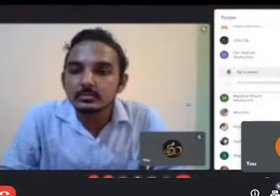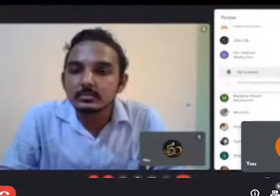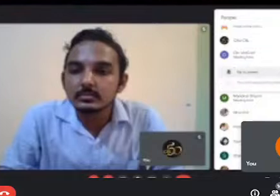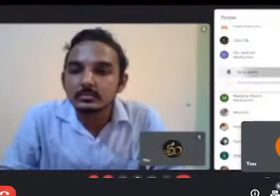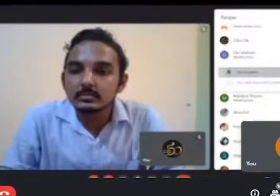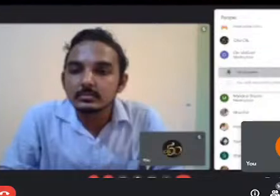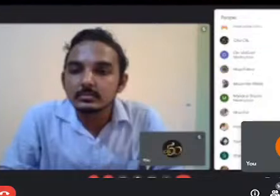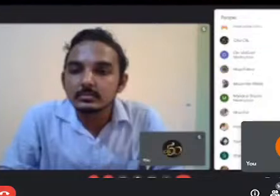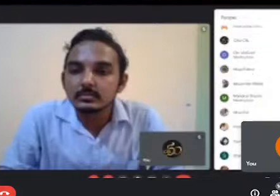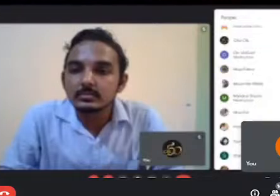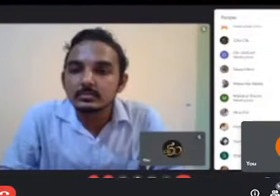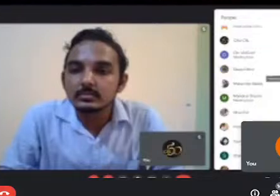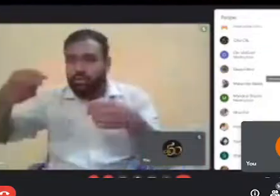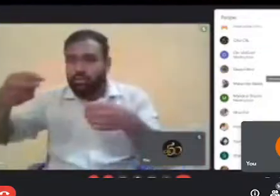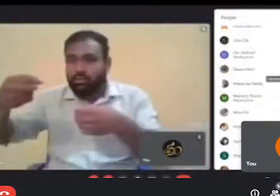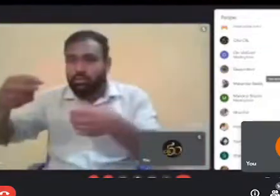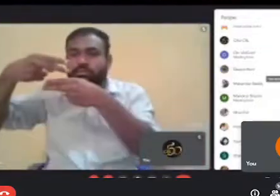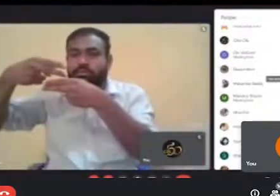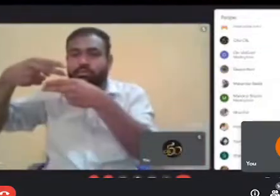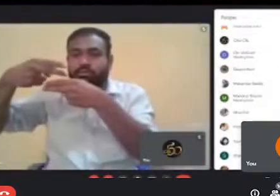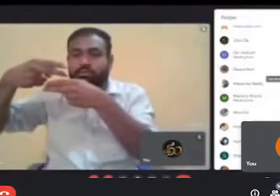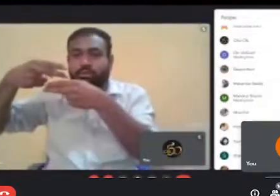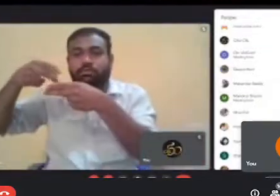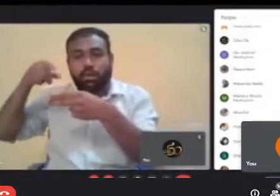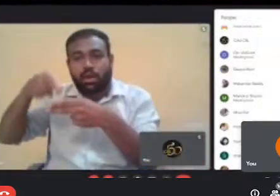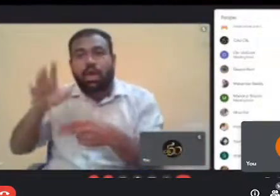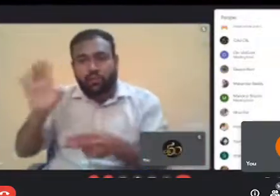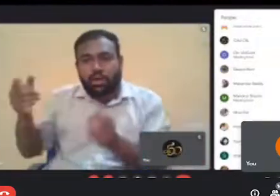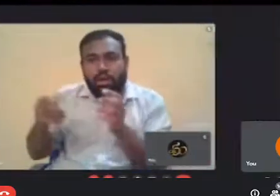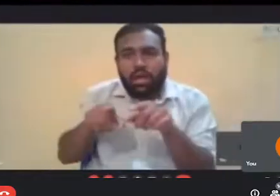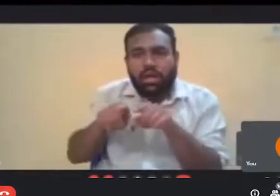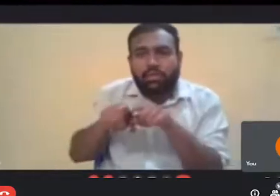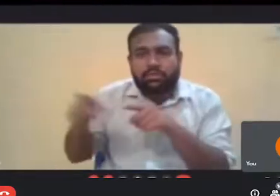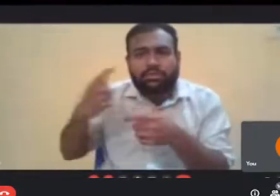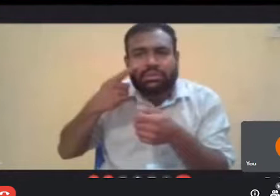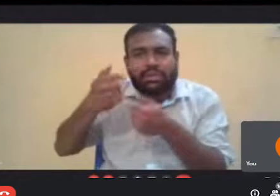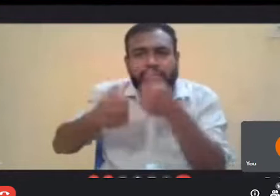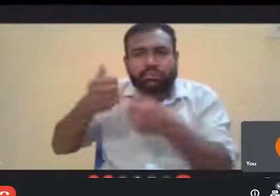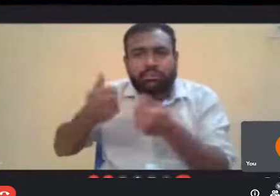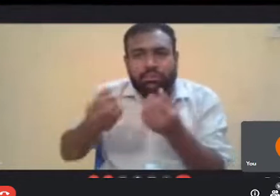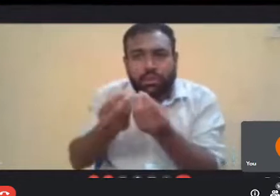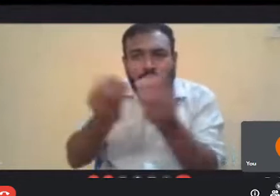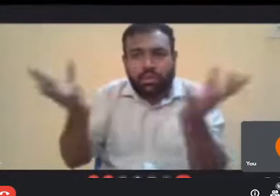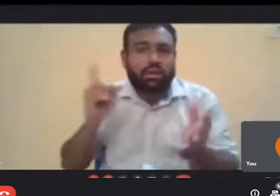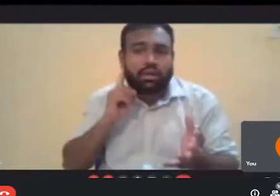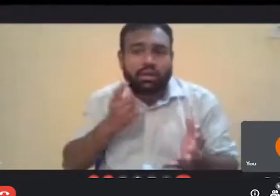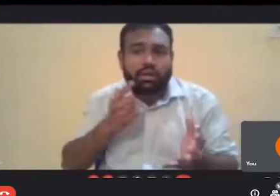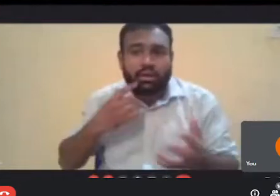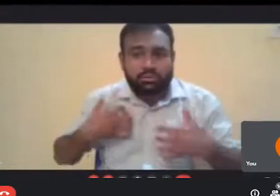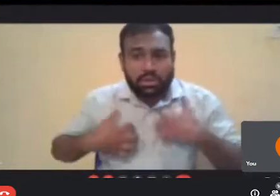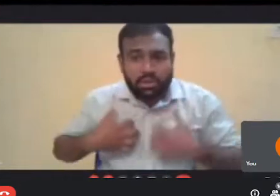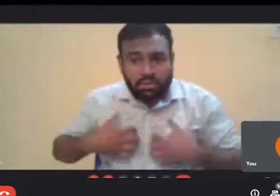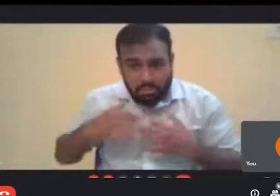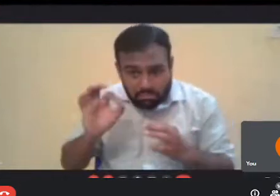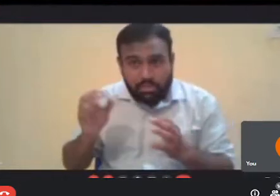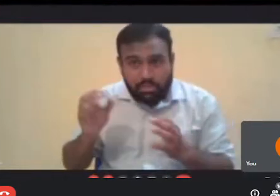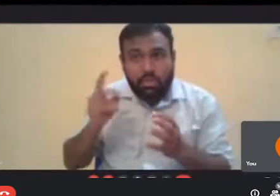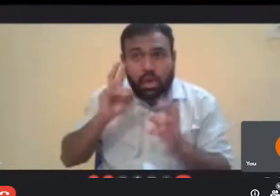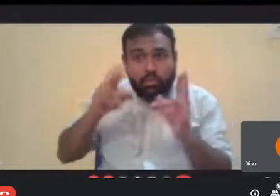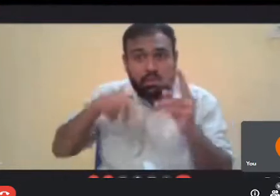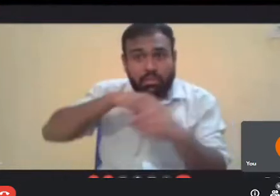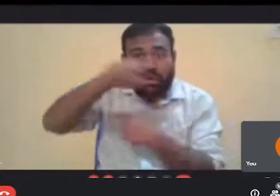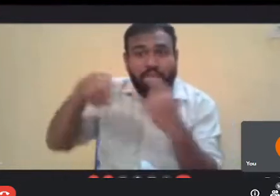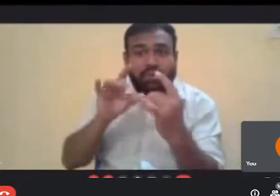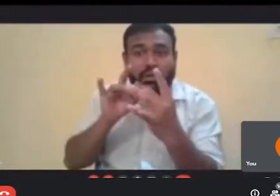developed this kind of a technology where on the body, if you place a hand shape, it can give you a sign. But then does this